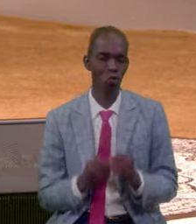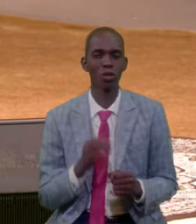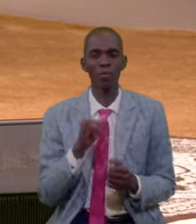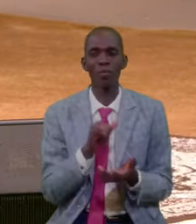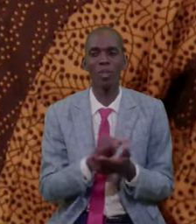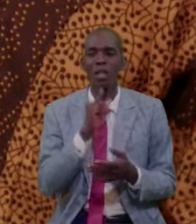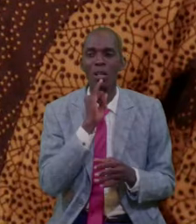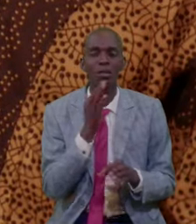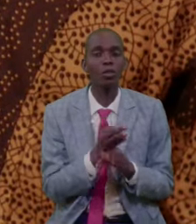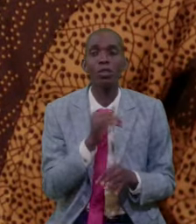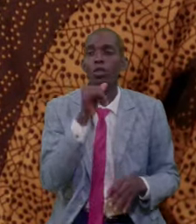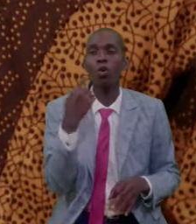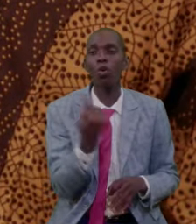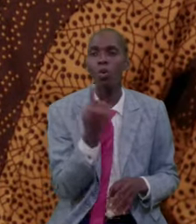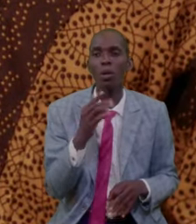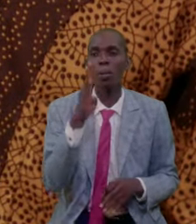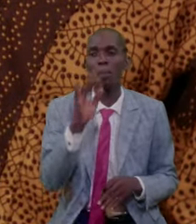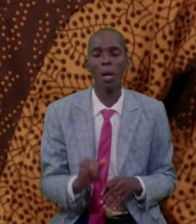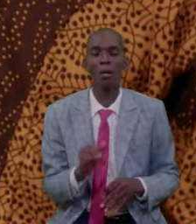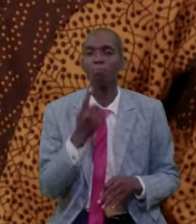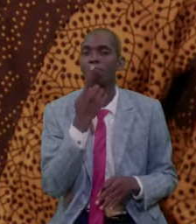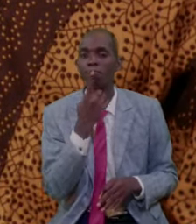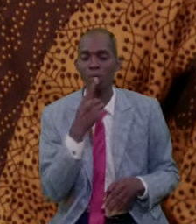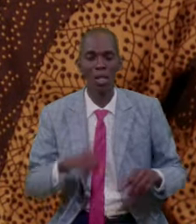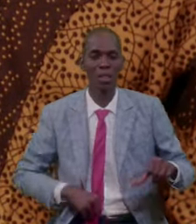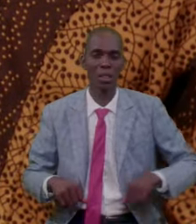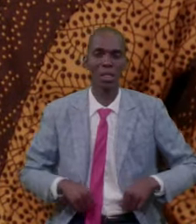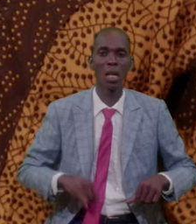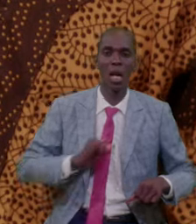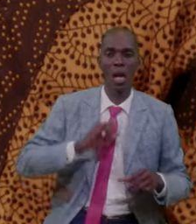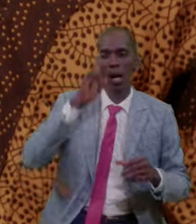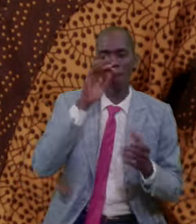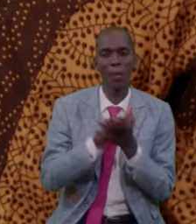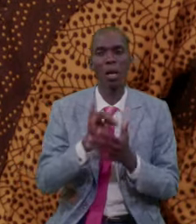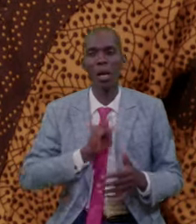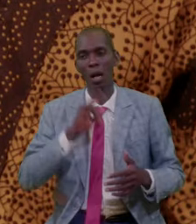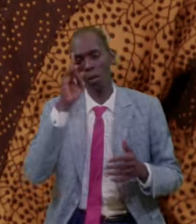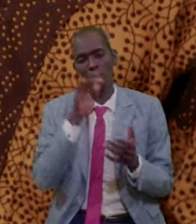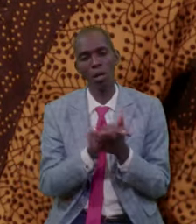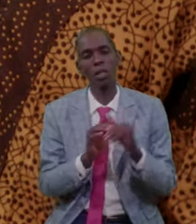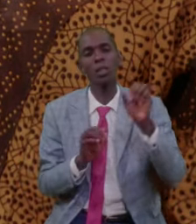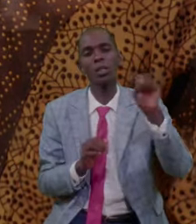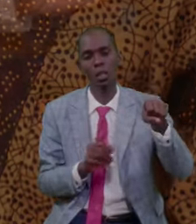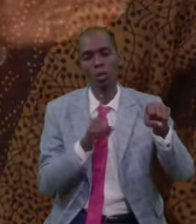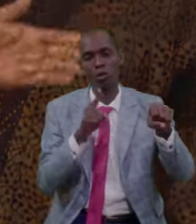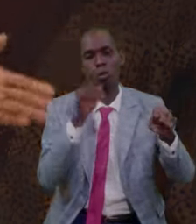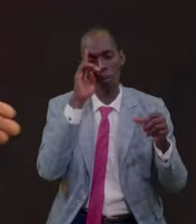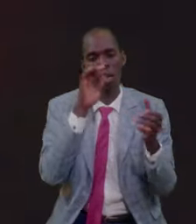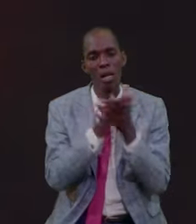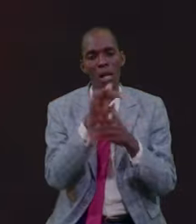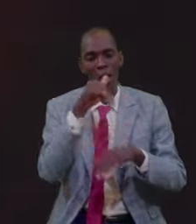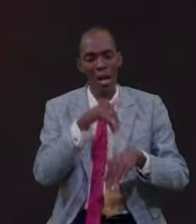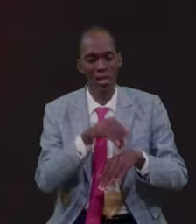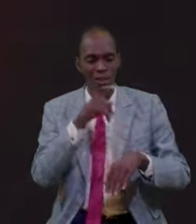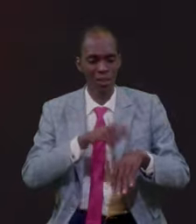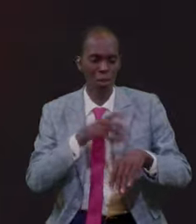It's not just I believe, I believe. Yes, you believe at the entrance of the kingdom, and then